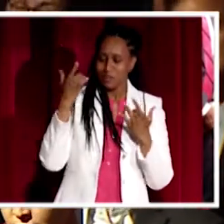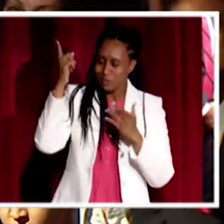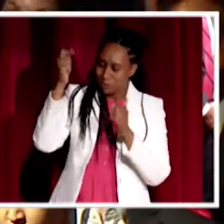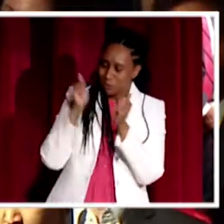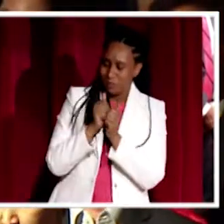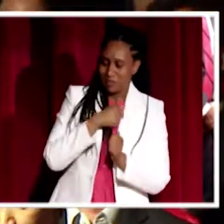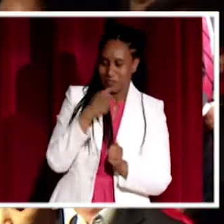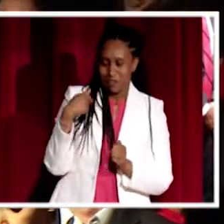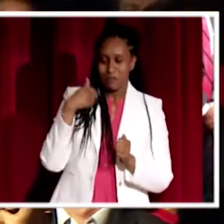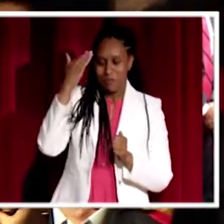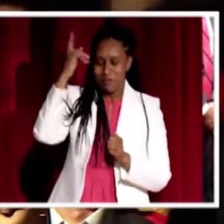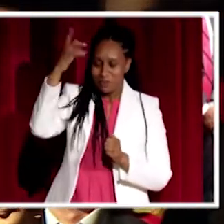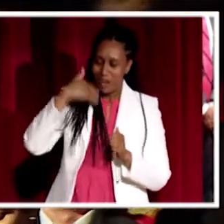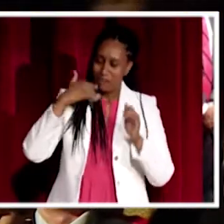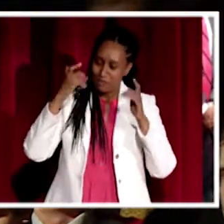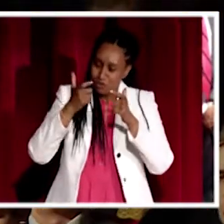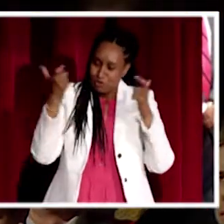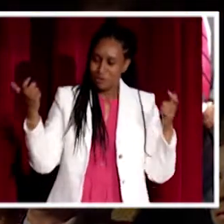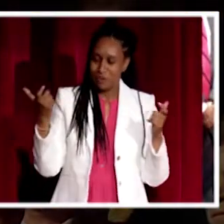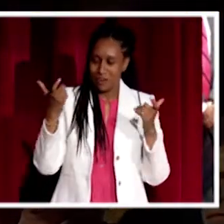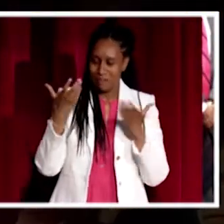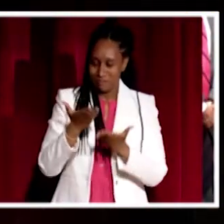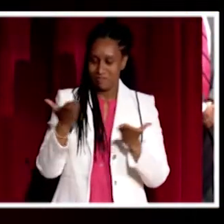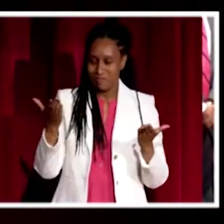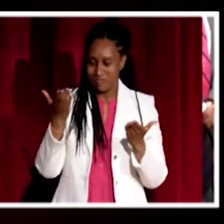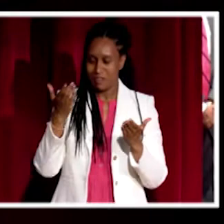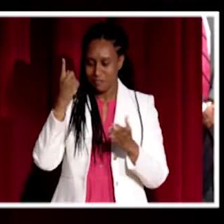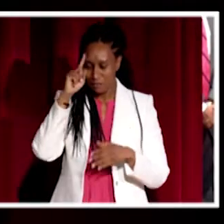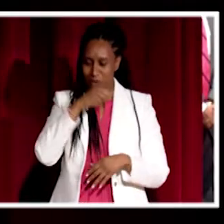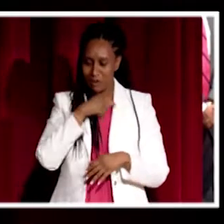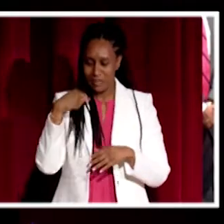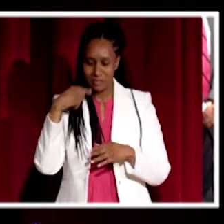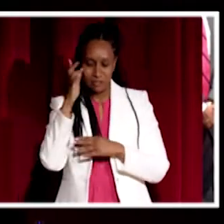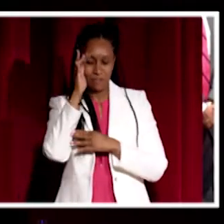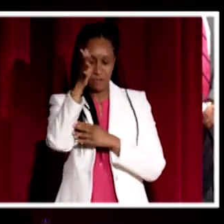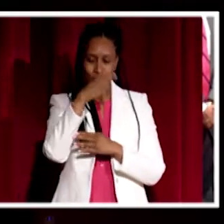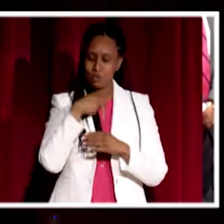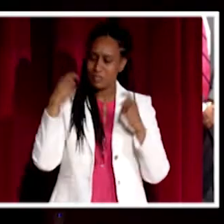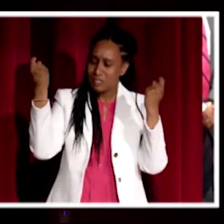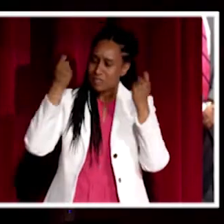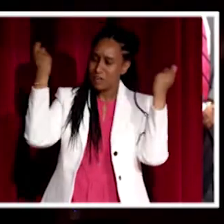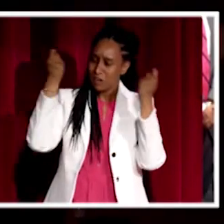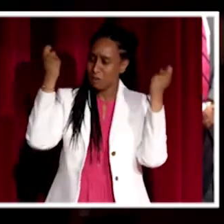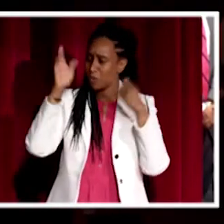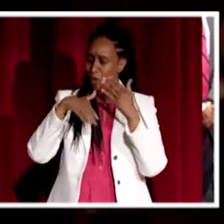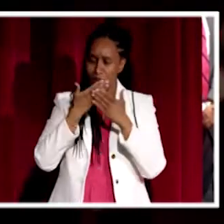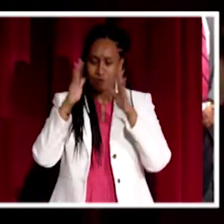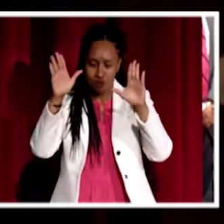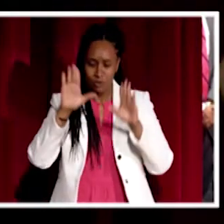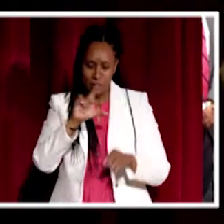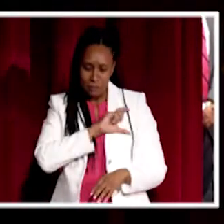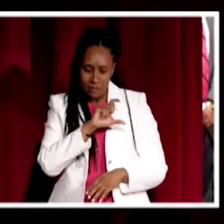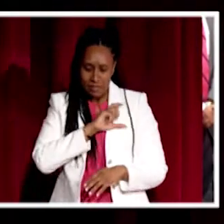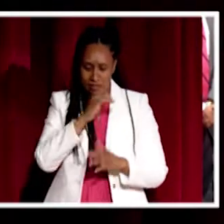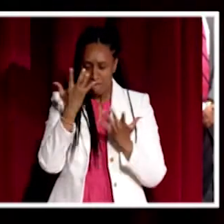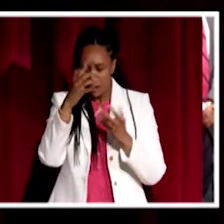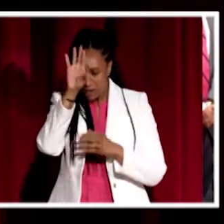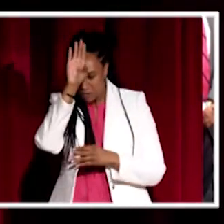you have great things for us. We celebrate, God, all that the great policemen and firefighters